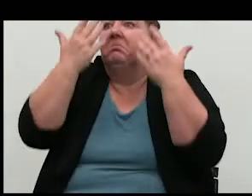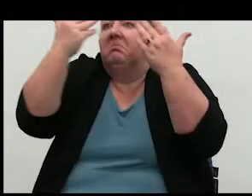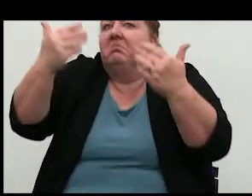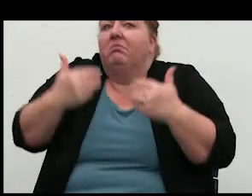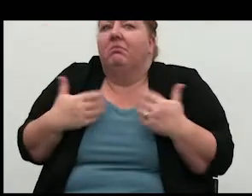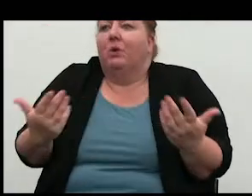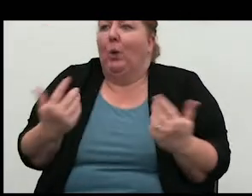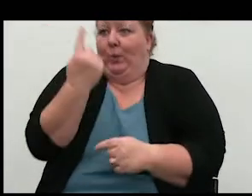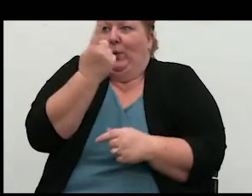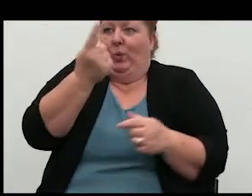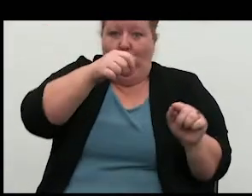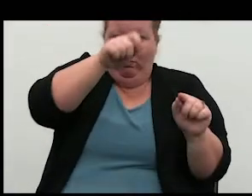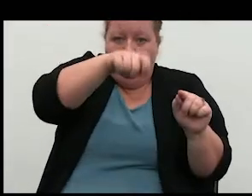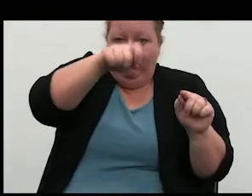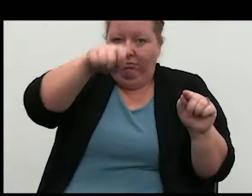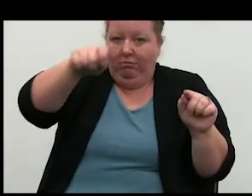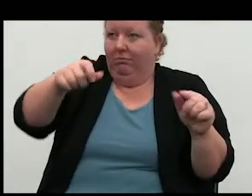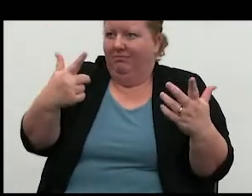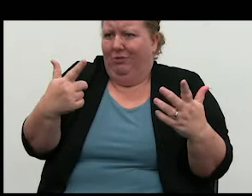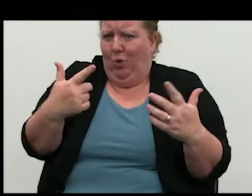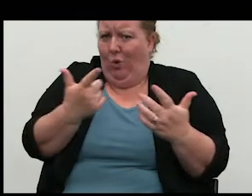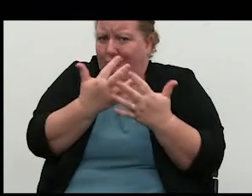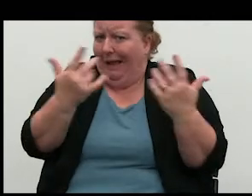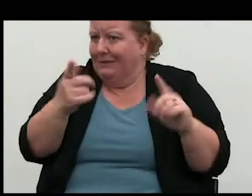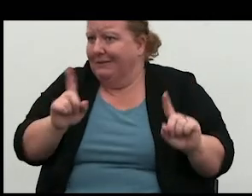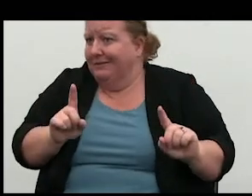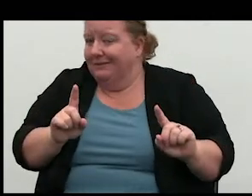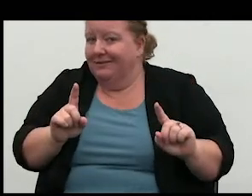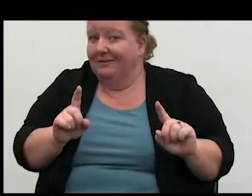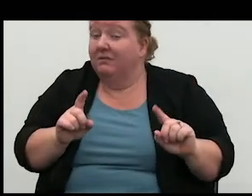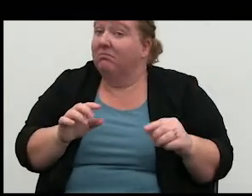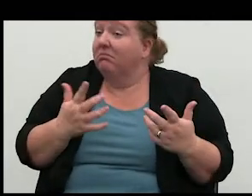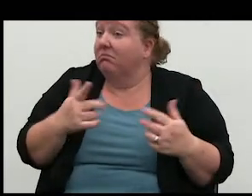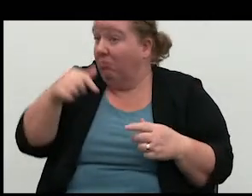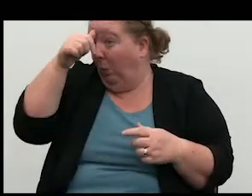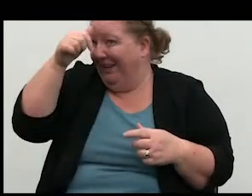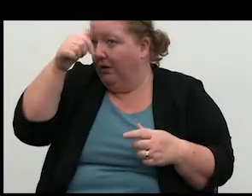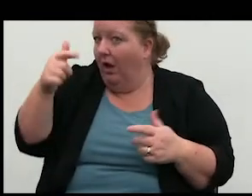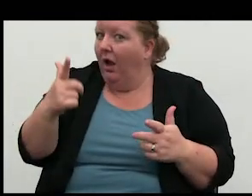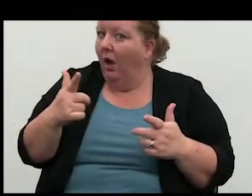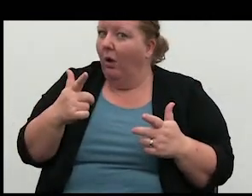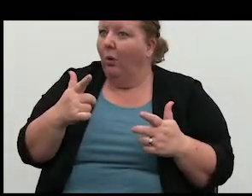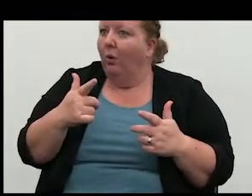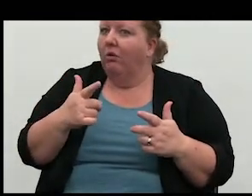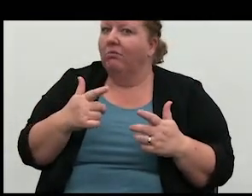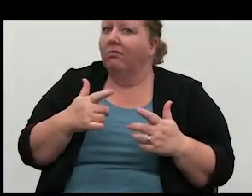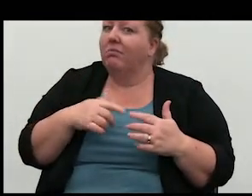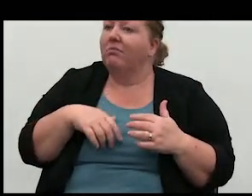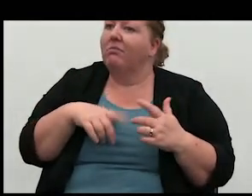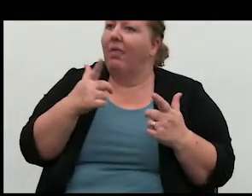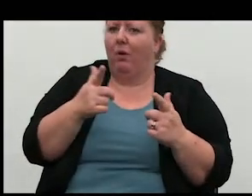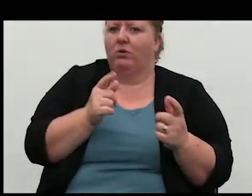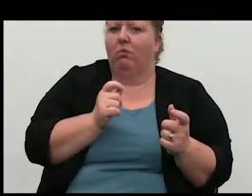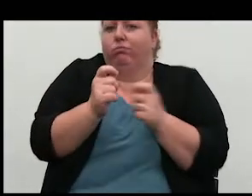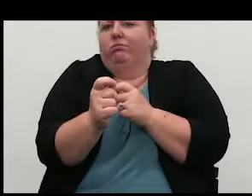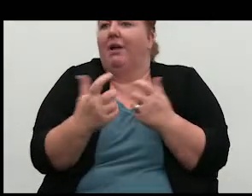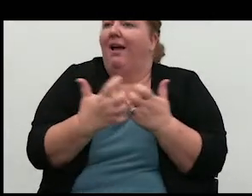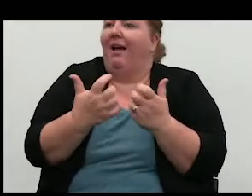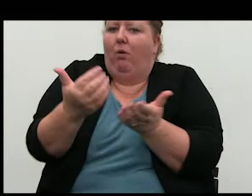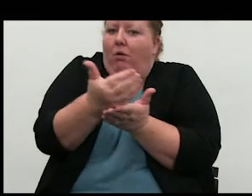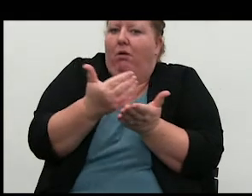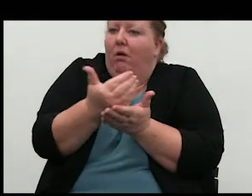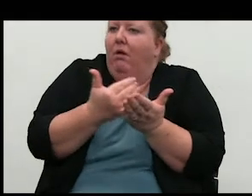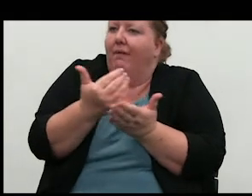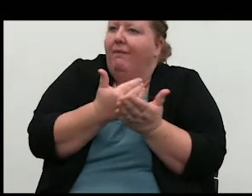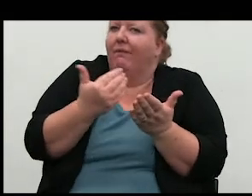about who carved it or what they were counting, but we do know it was a revolution in how they stored information.